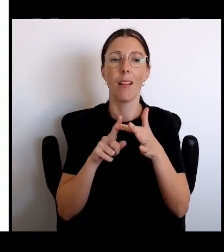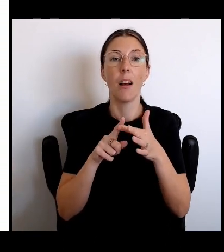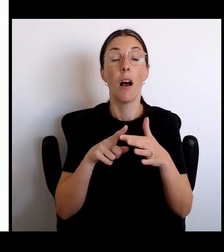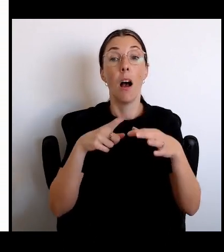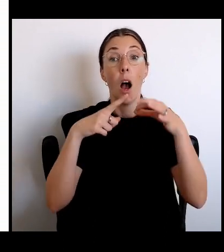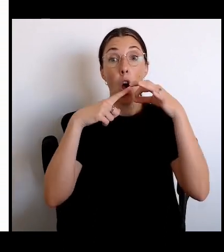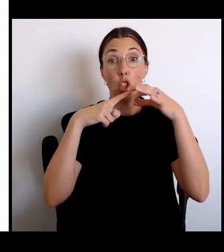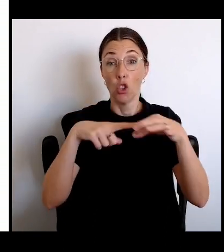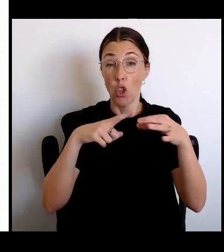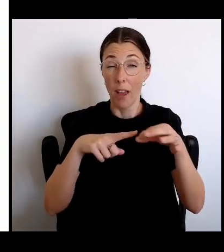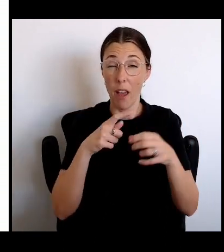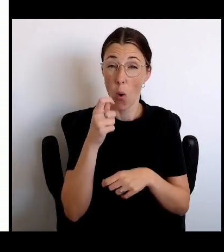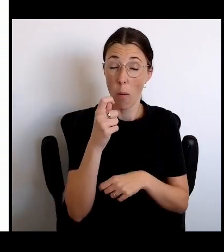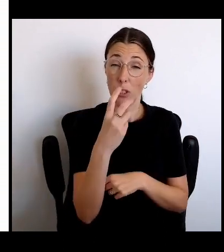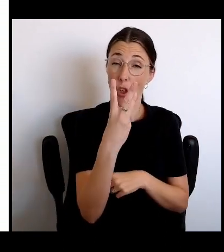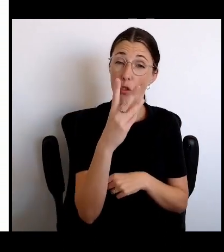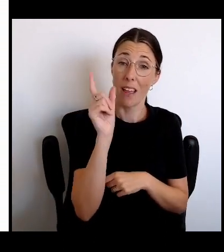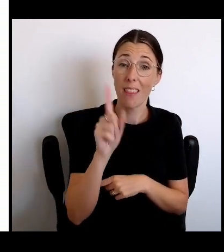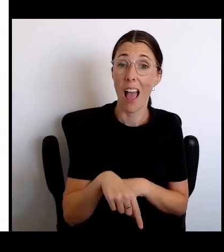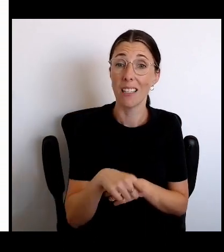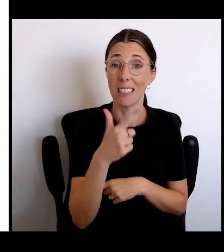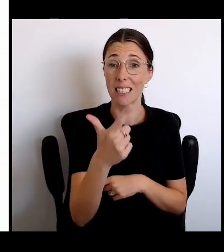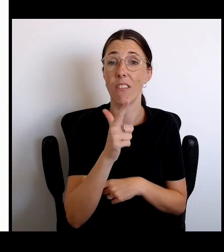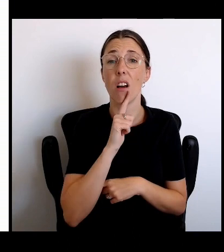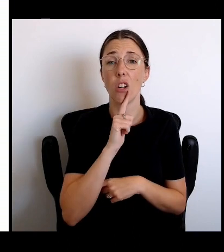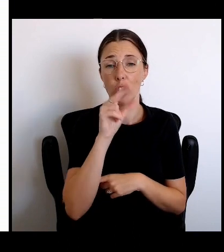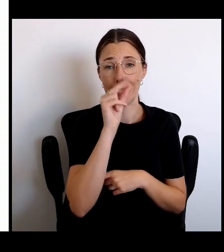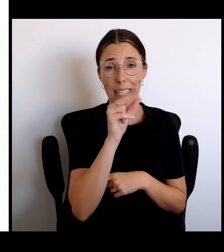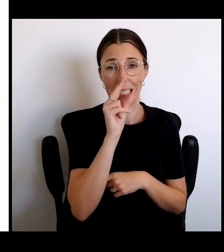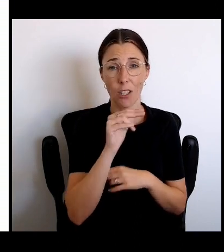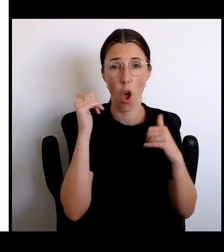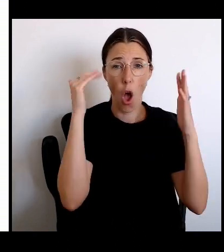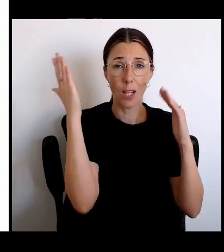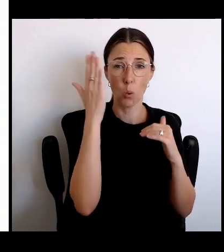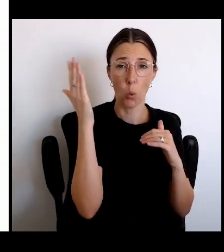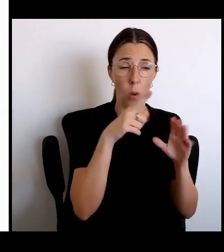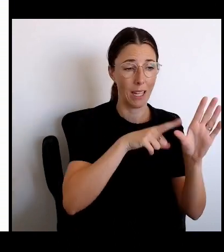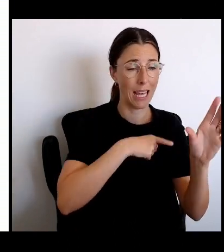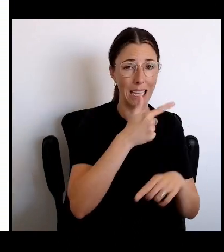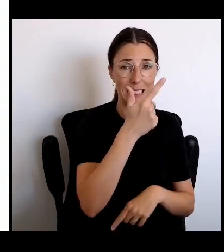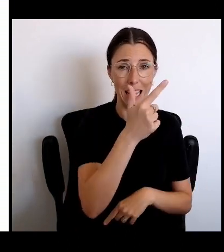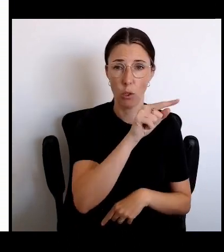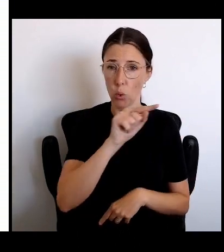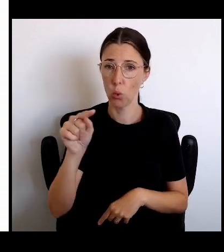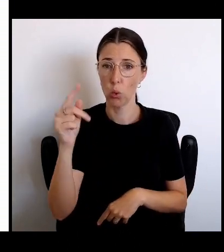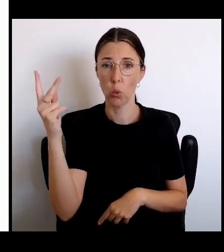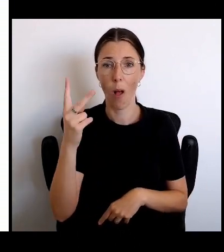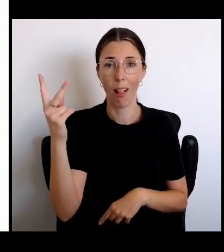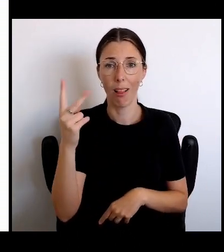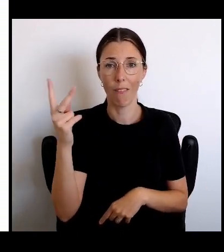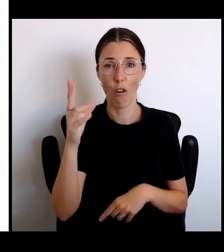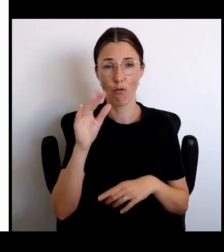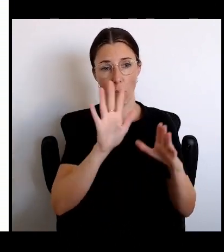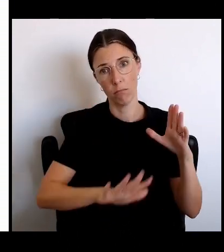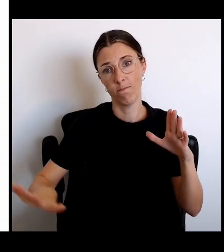nearly 3,700 teenagers in high school years 7 to 12 from all over Australia. We